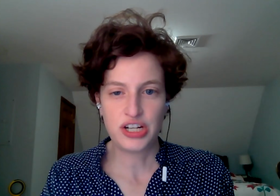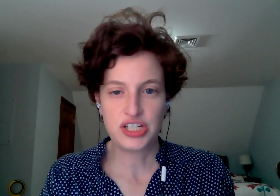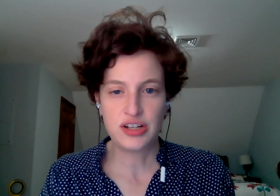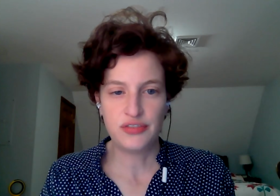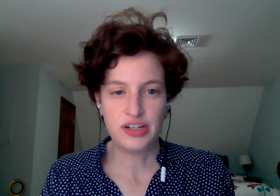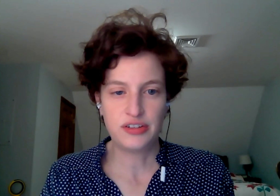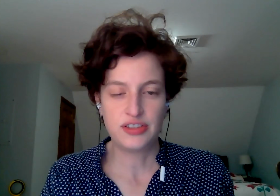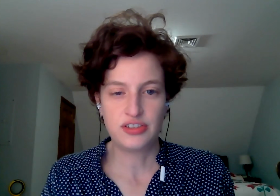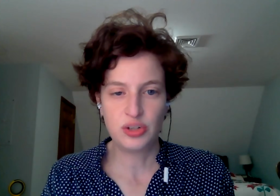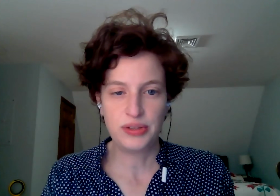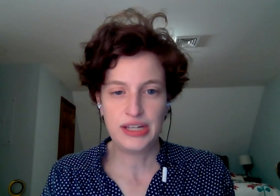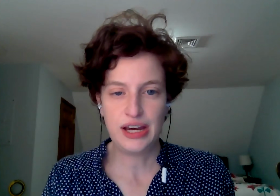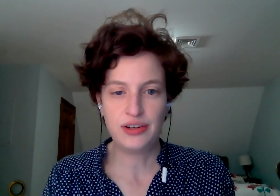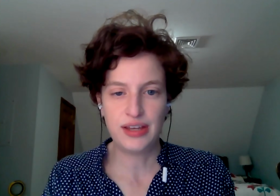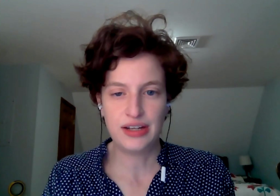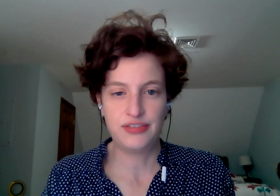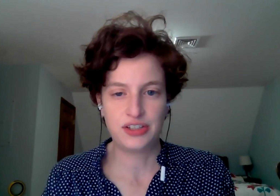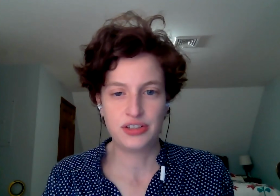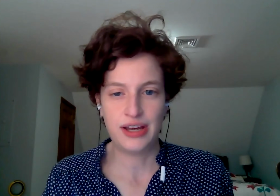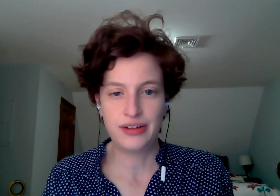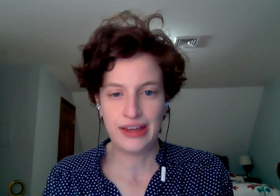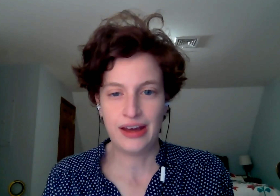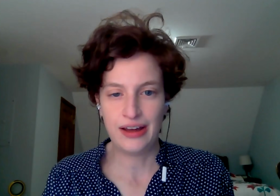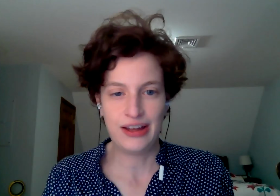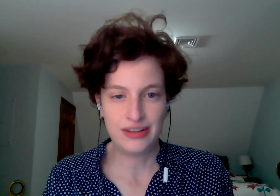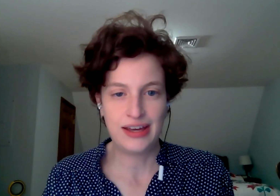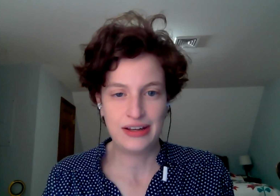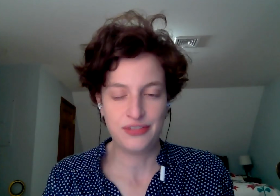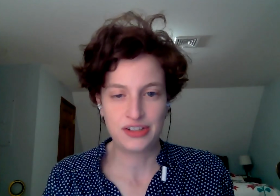emphasis, duration often increases notably. How did that affect your